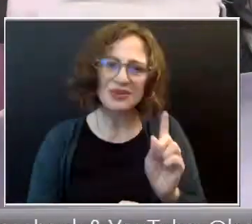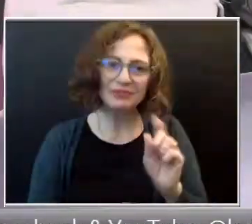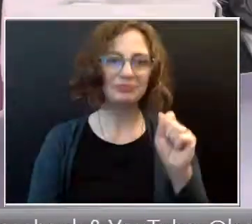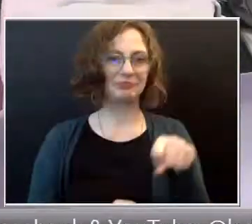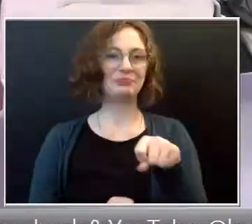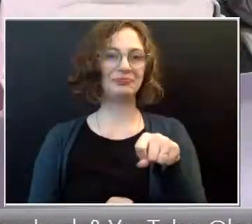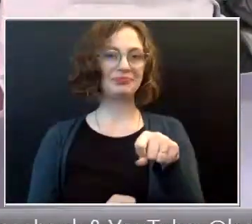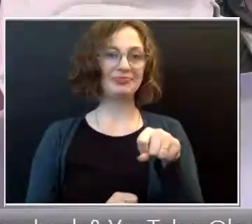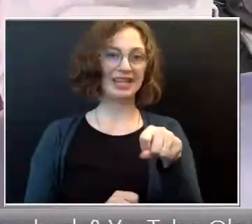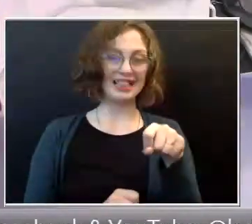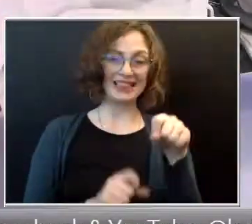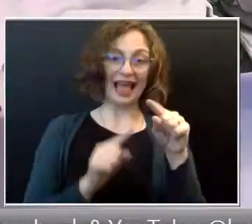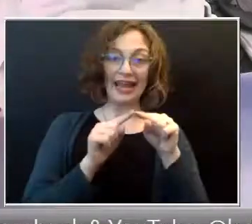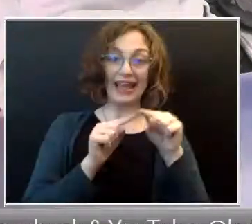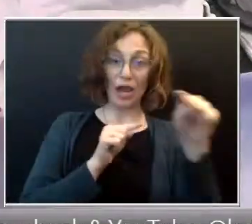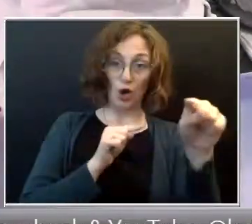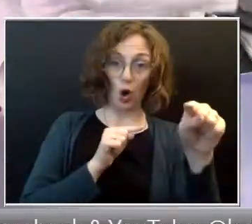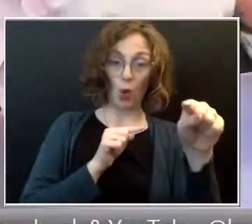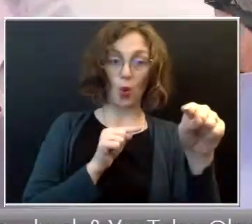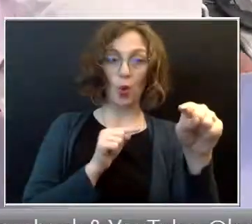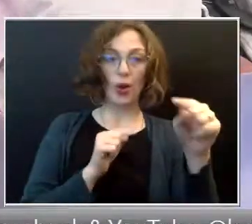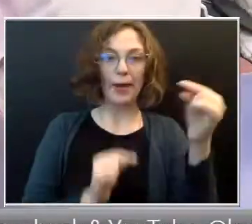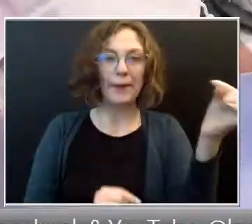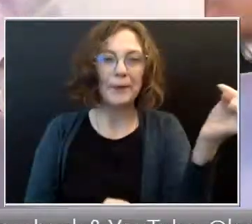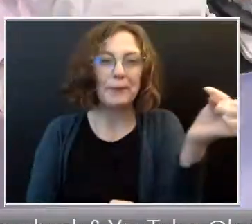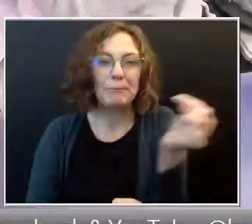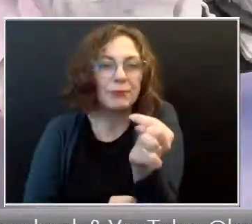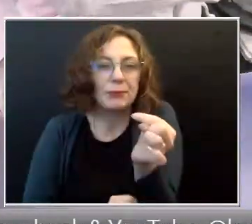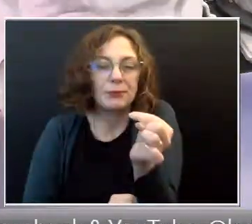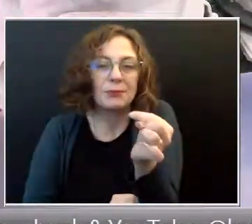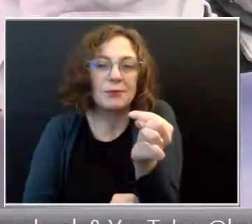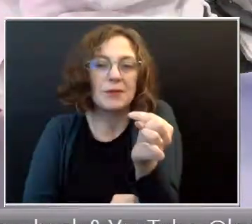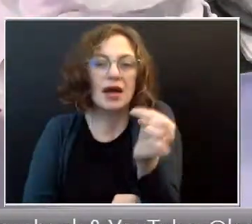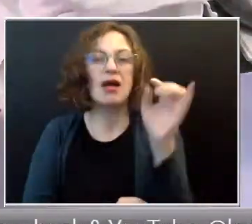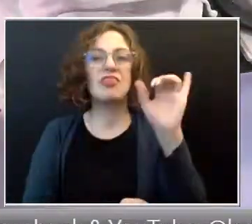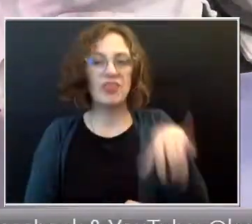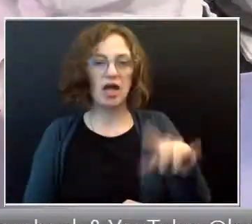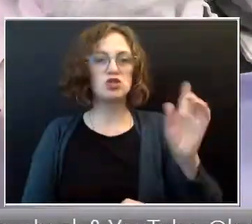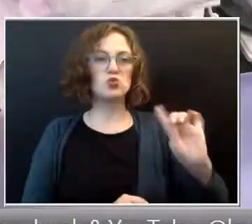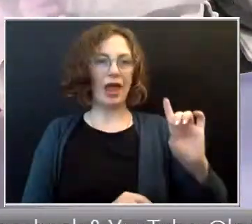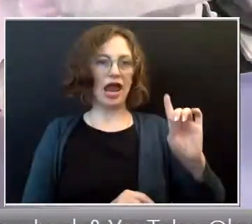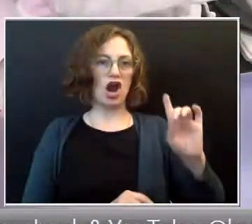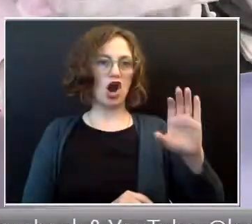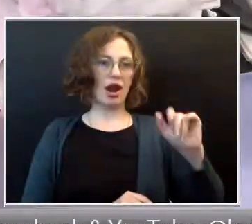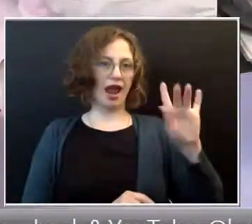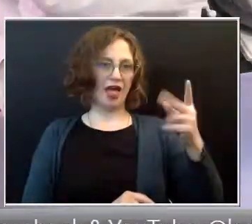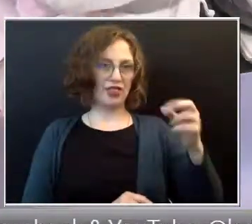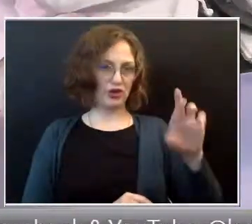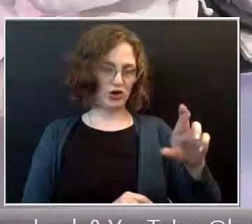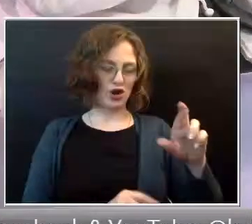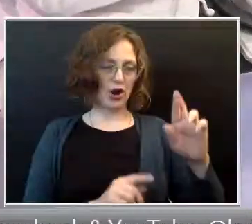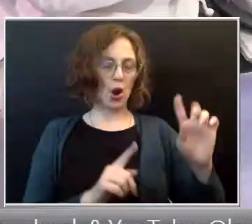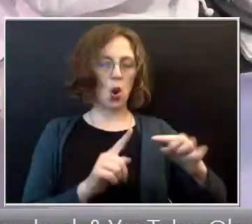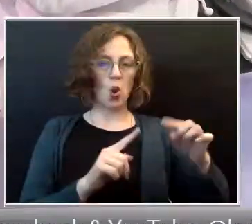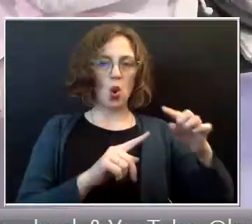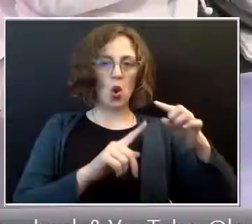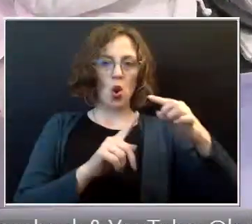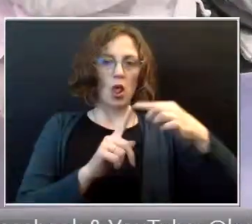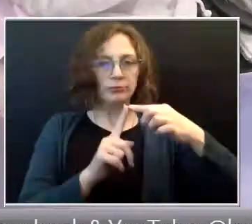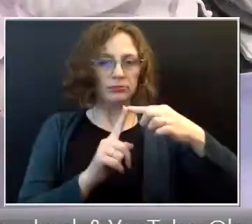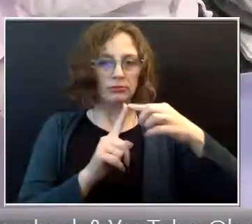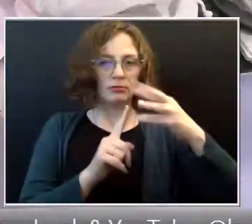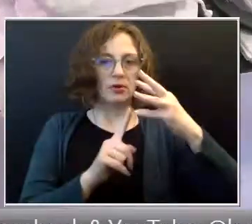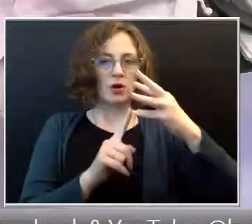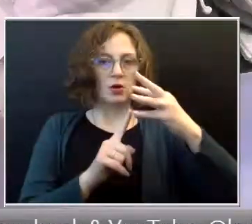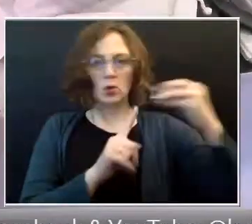my catheter tip is, right at the clot there. Okay. So I get it up there, turn on the suction, we suction it for about